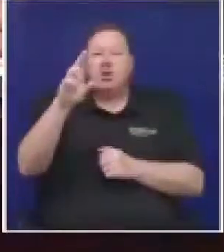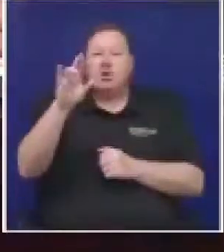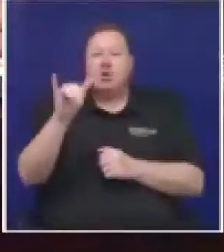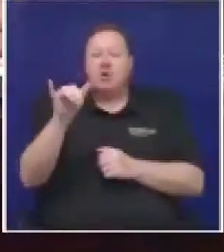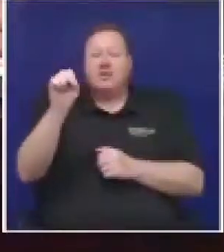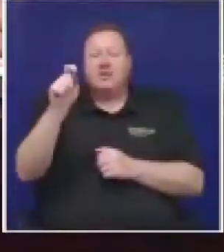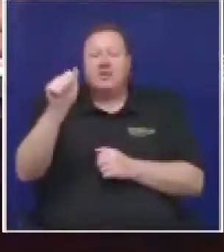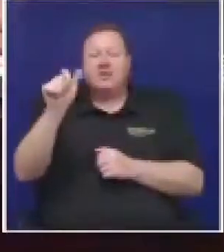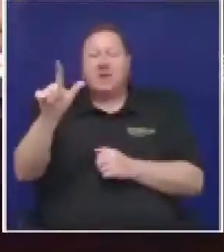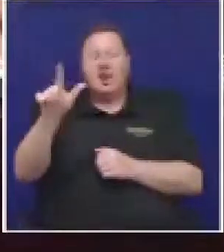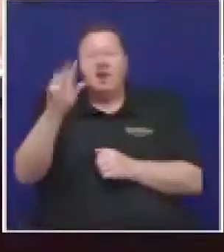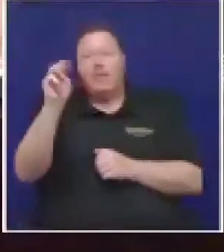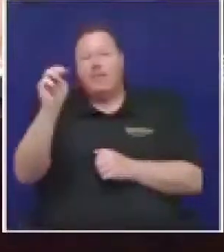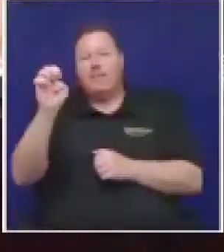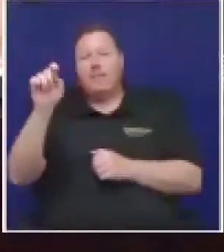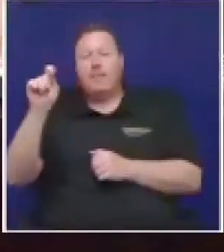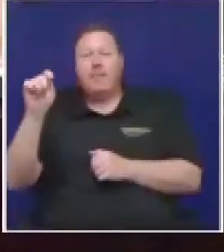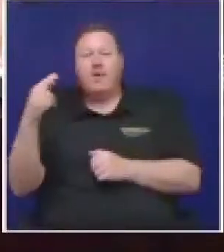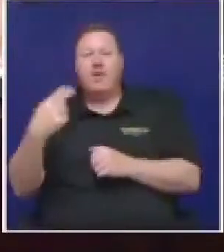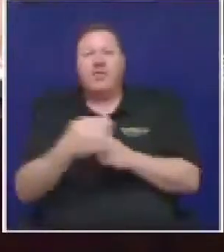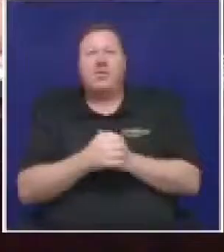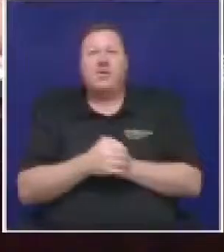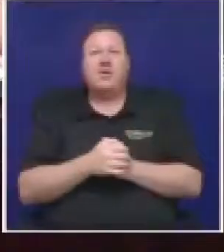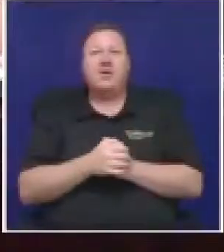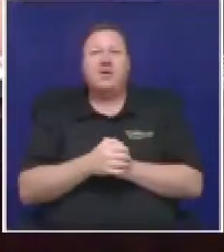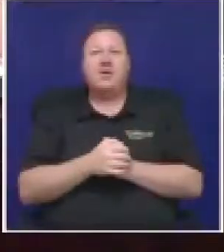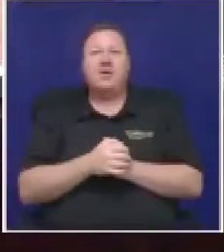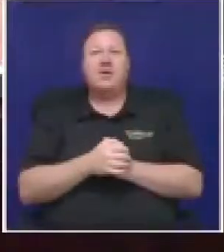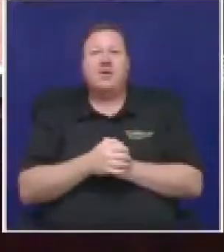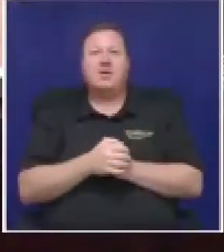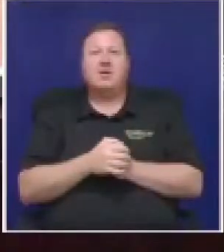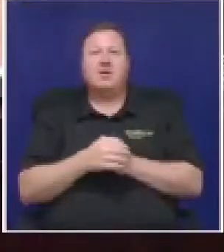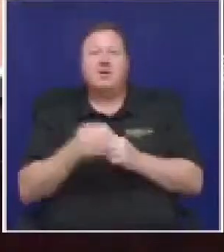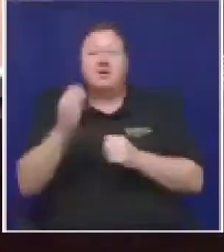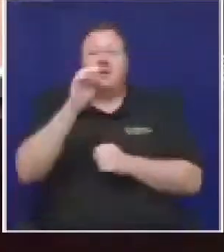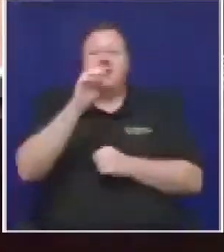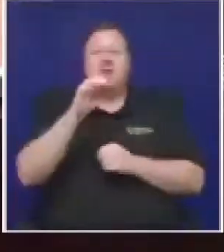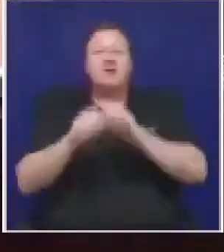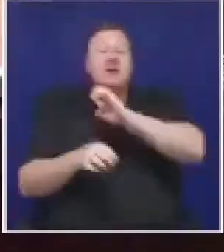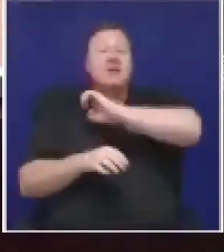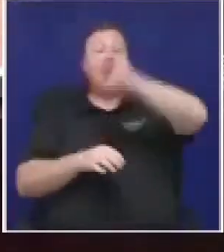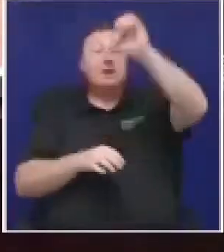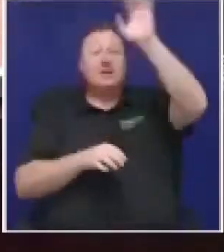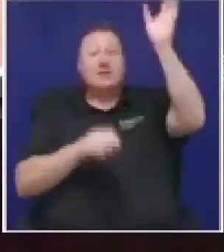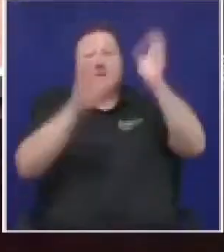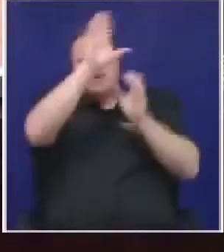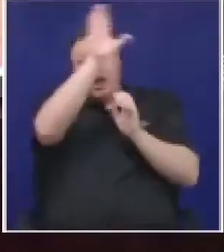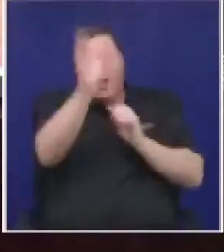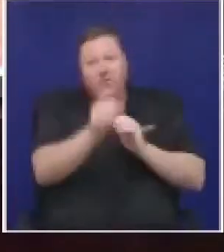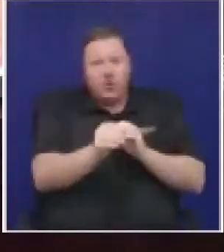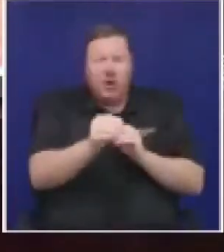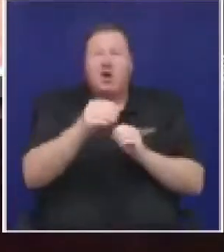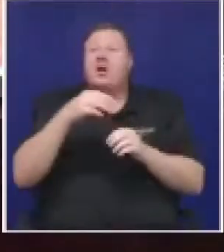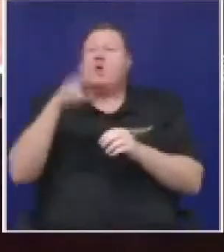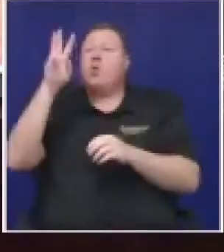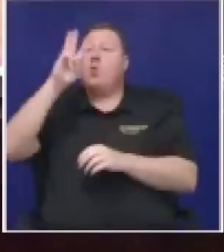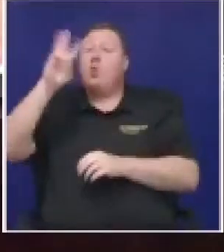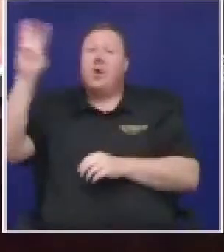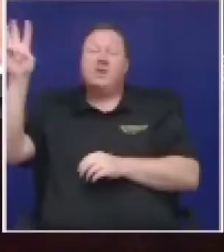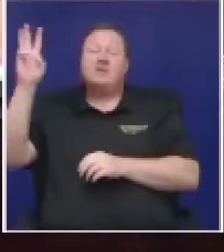route, which links West Asia and East Africa and beyond the Southern African